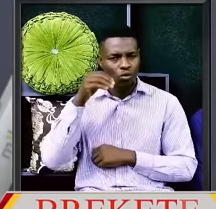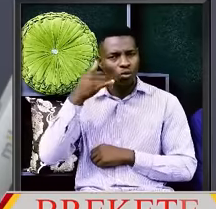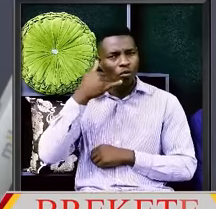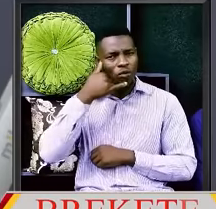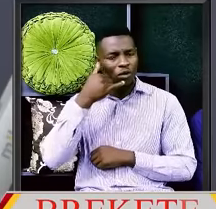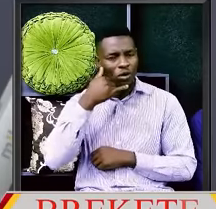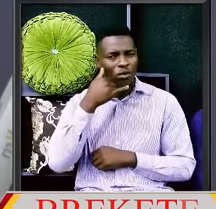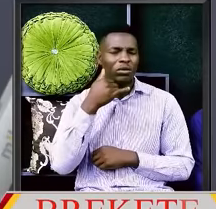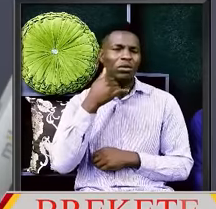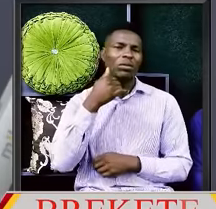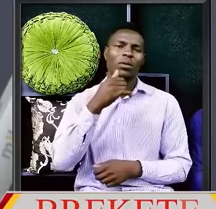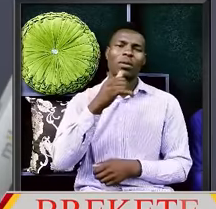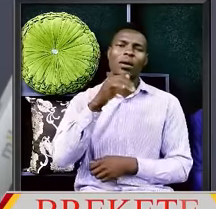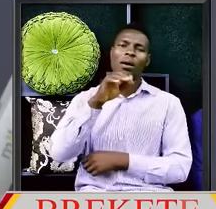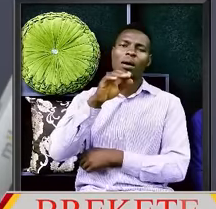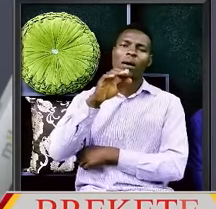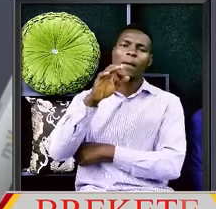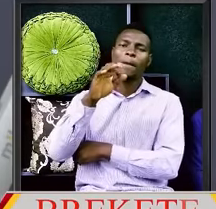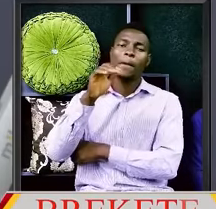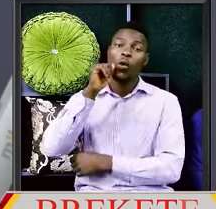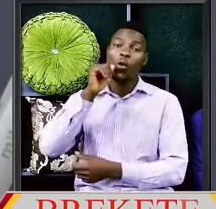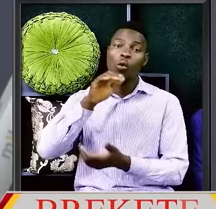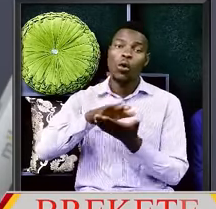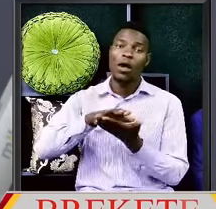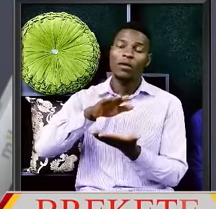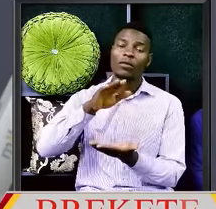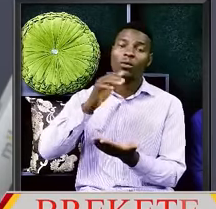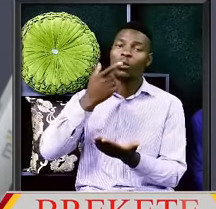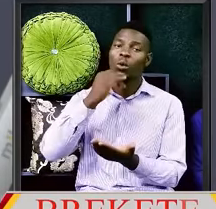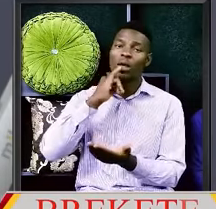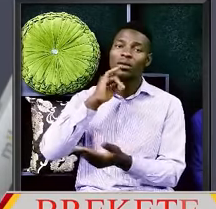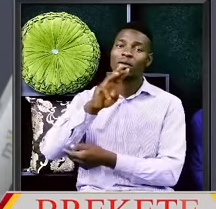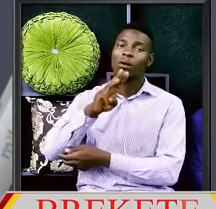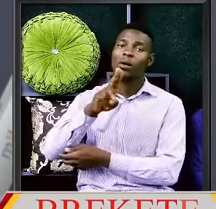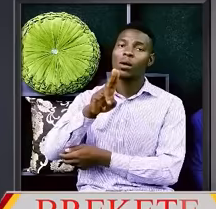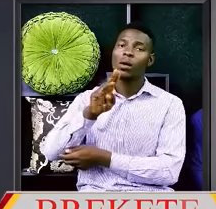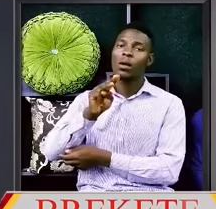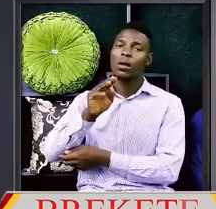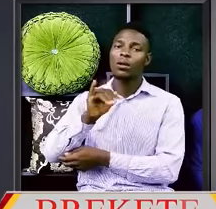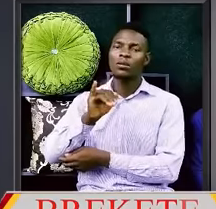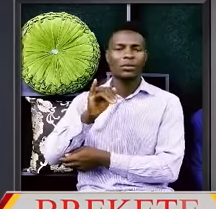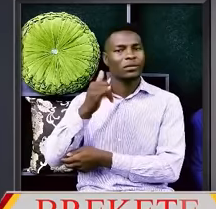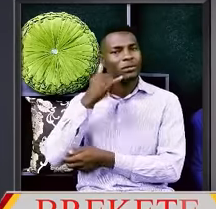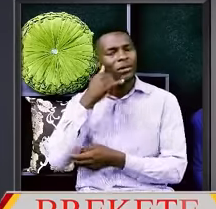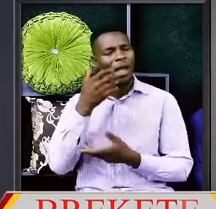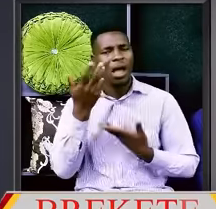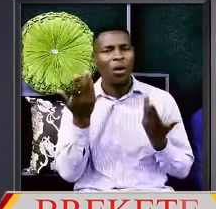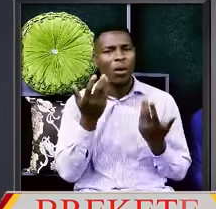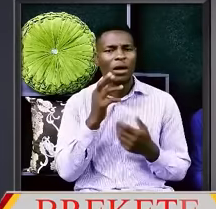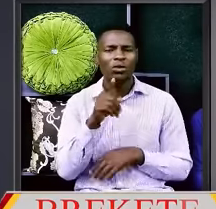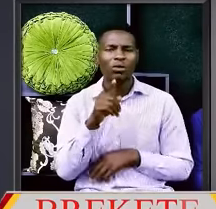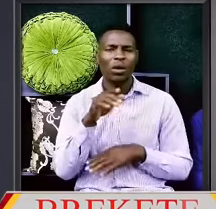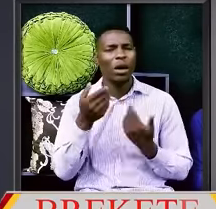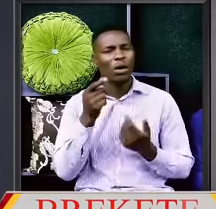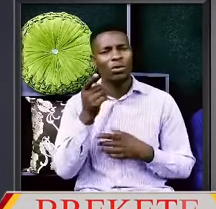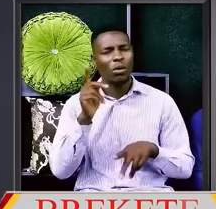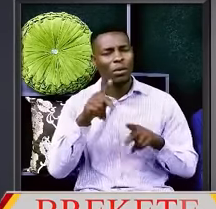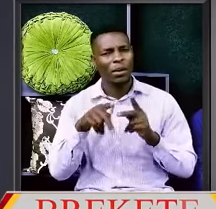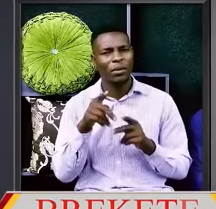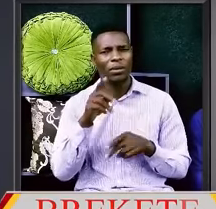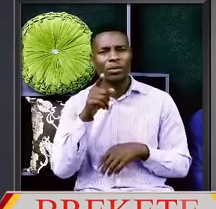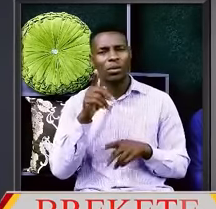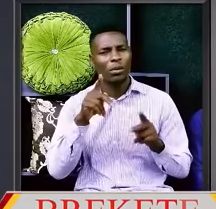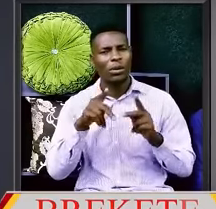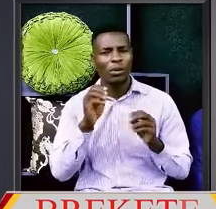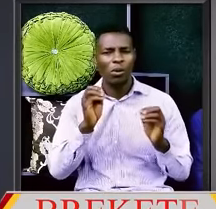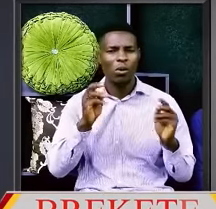she called Mohbad's wife, which is Wumi, and he asked, Wumi, how are you people? Are you people okay? She said, yes. What